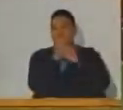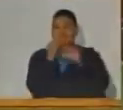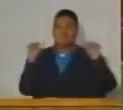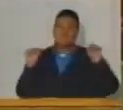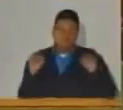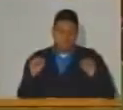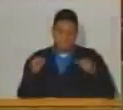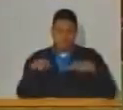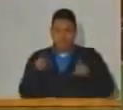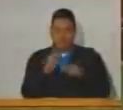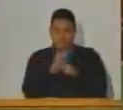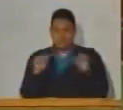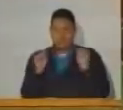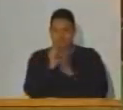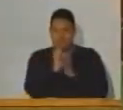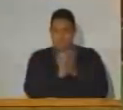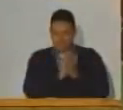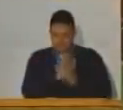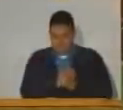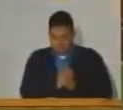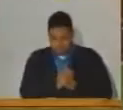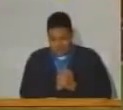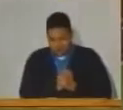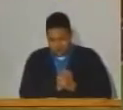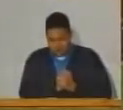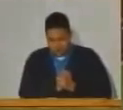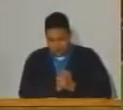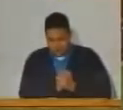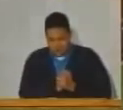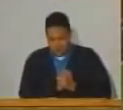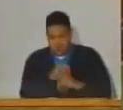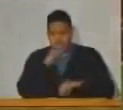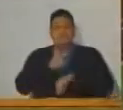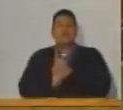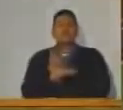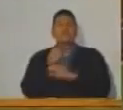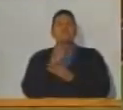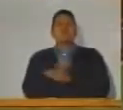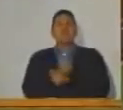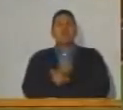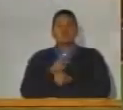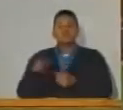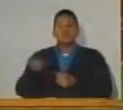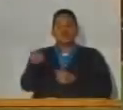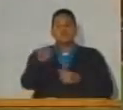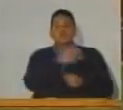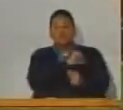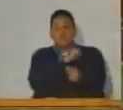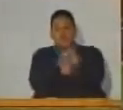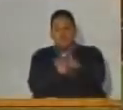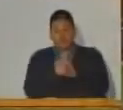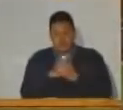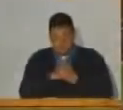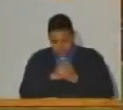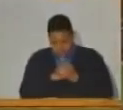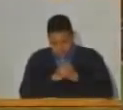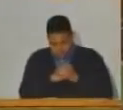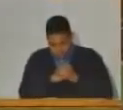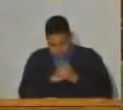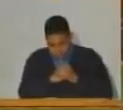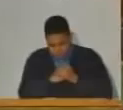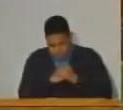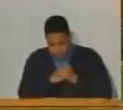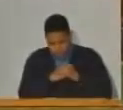and Road Safety Act, the establishment of the Land Transport Authority, construction